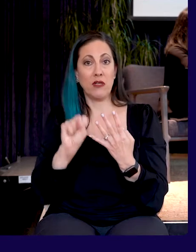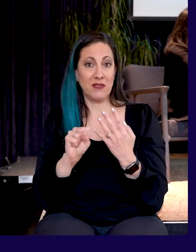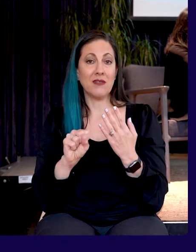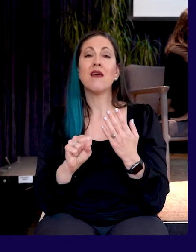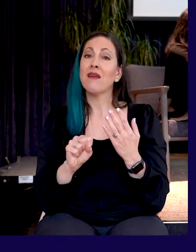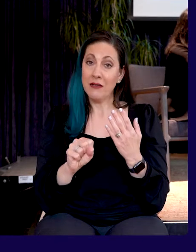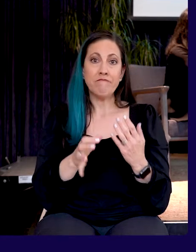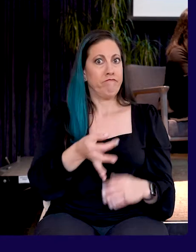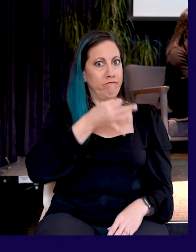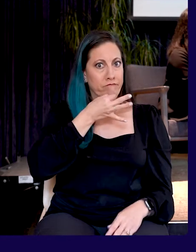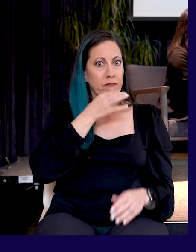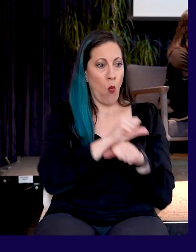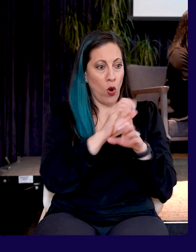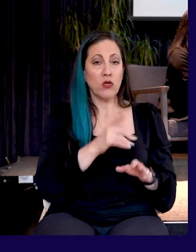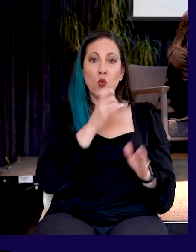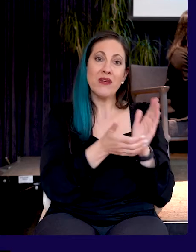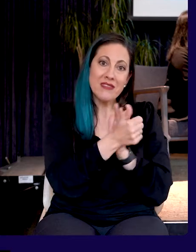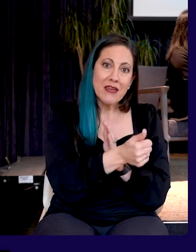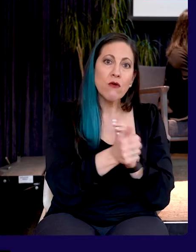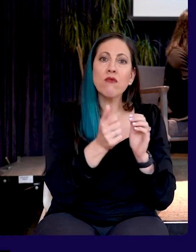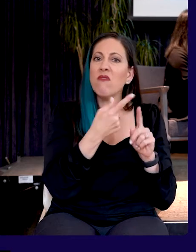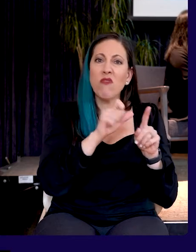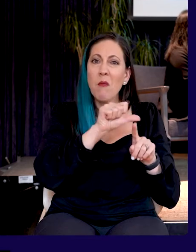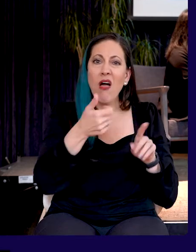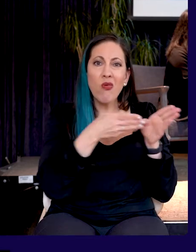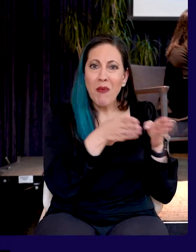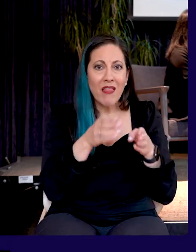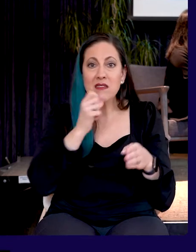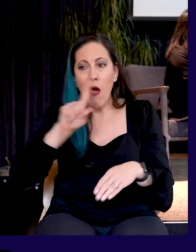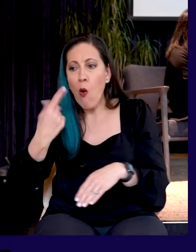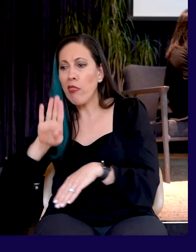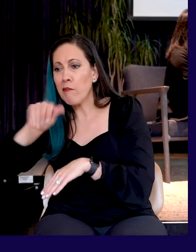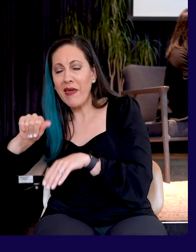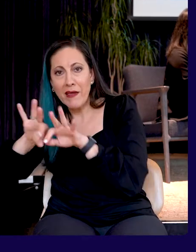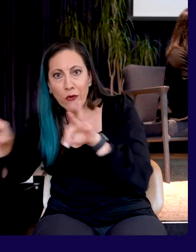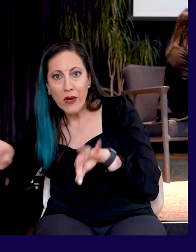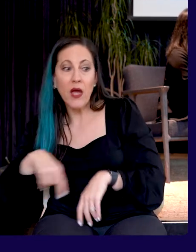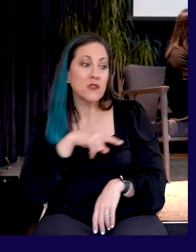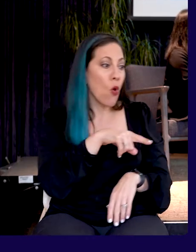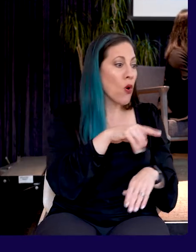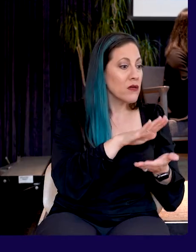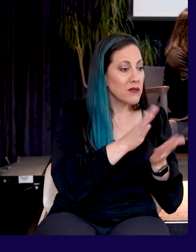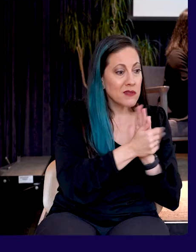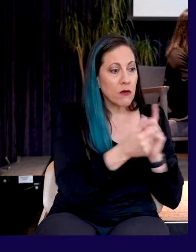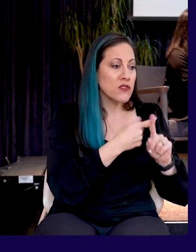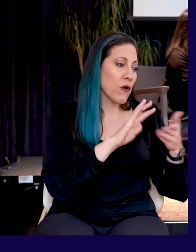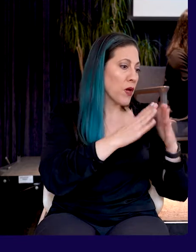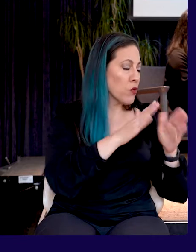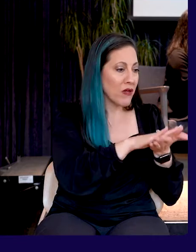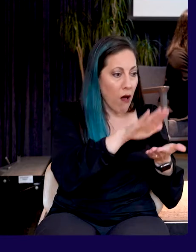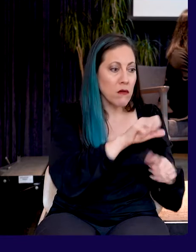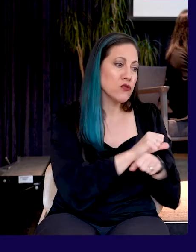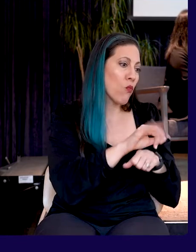through alternative routes instead of a bachelor's degree. So these are folks who have built their skills through community college, workforce development